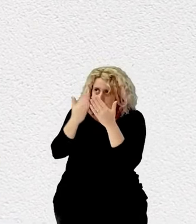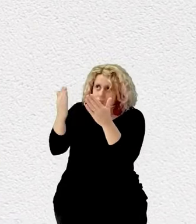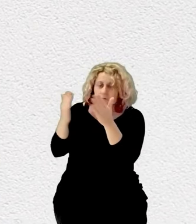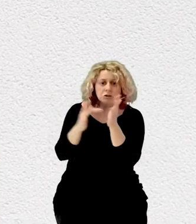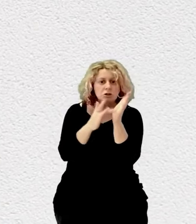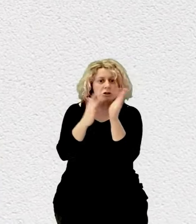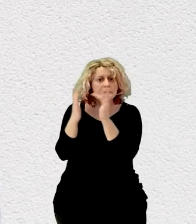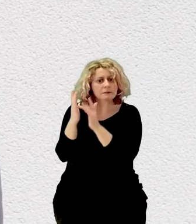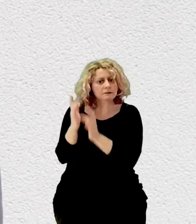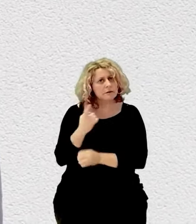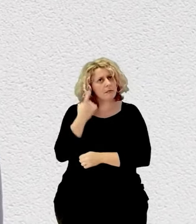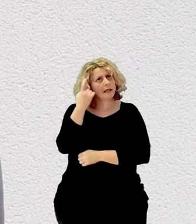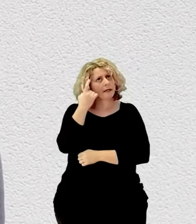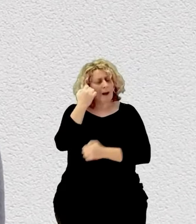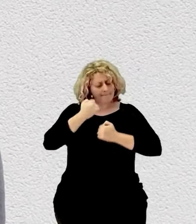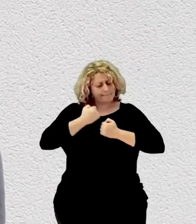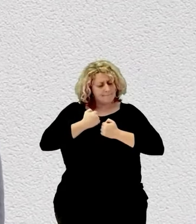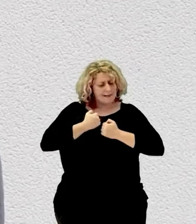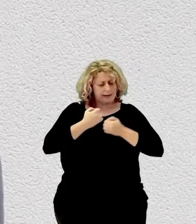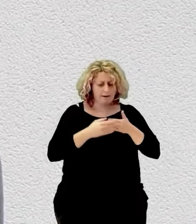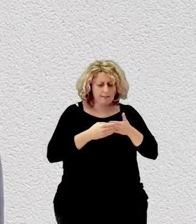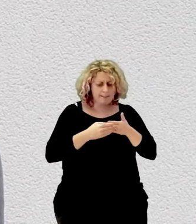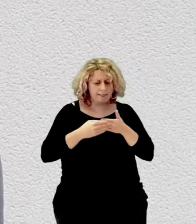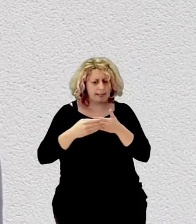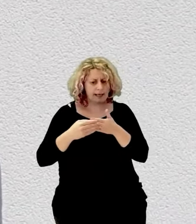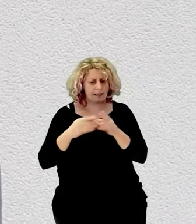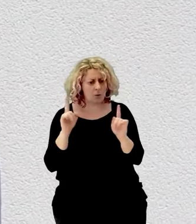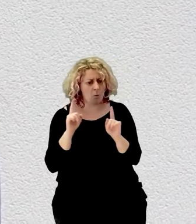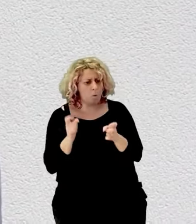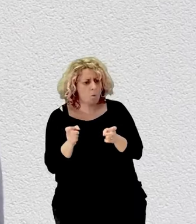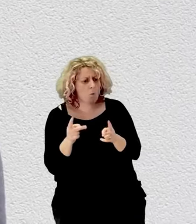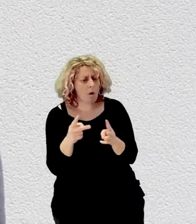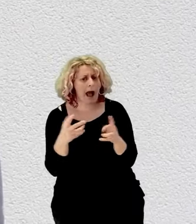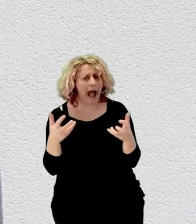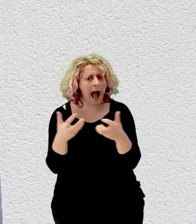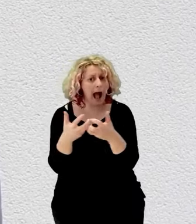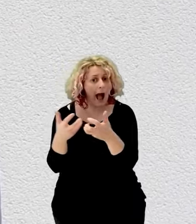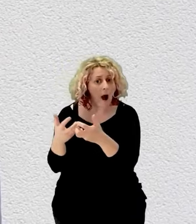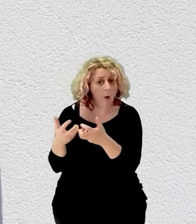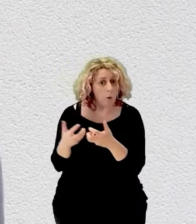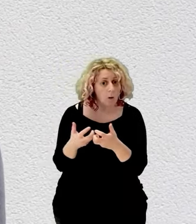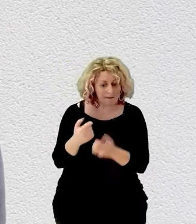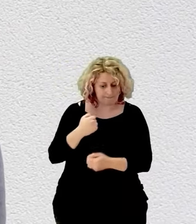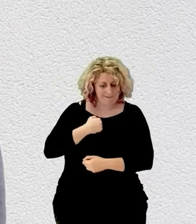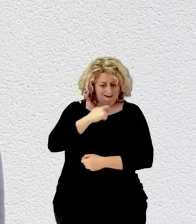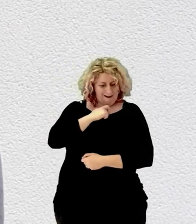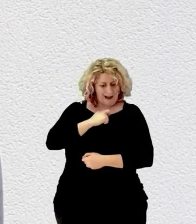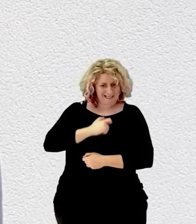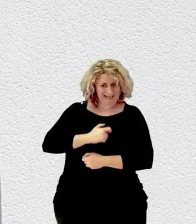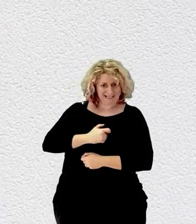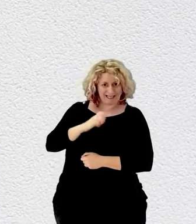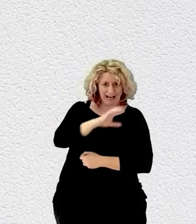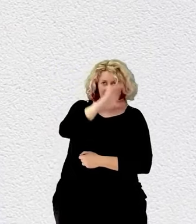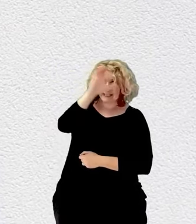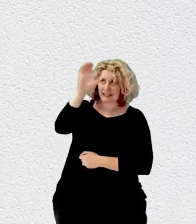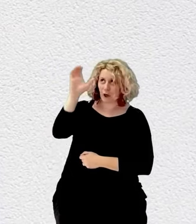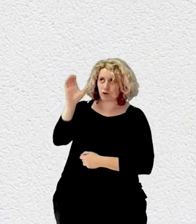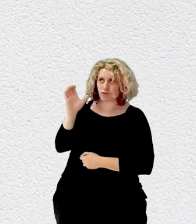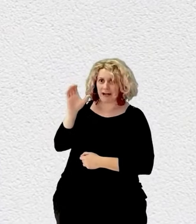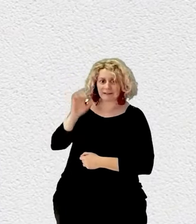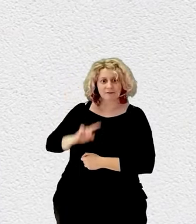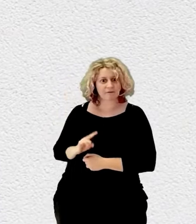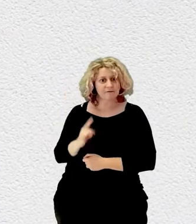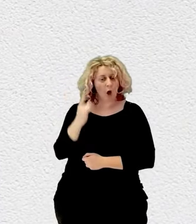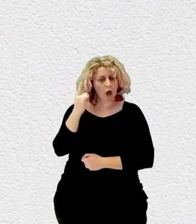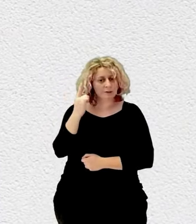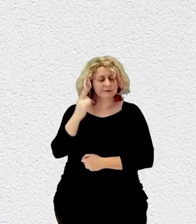has just felt a real privilege, being reminded that ultimately in our jobs and in our lives, our identity is in Christ and